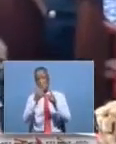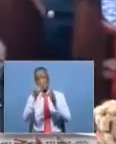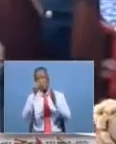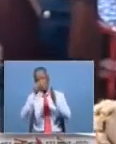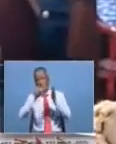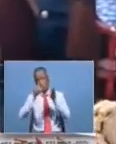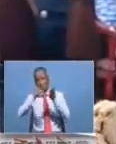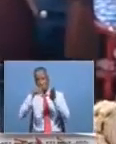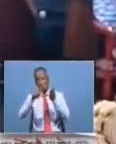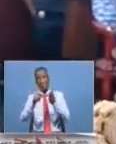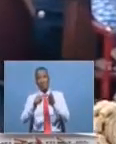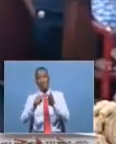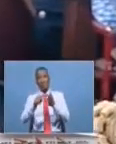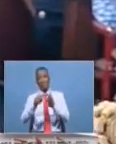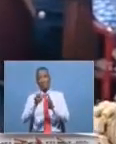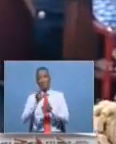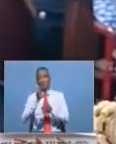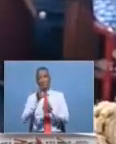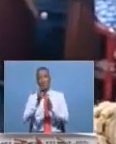3E1.